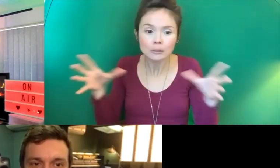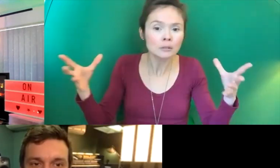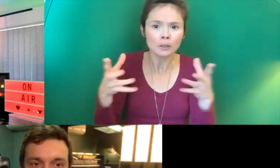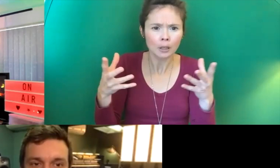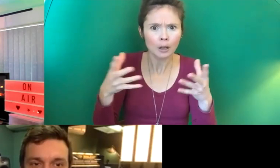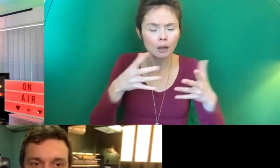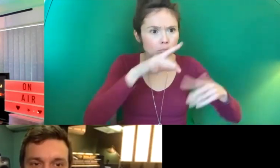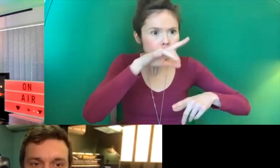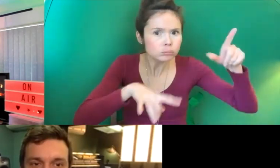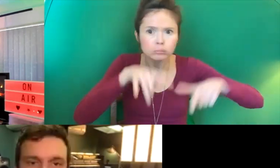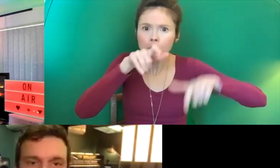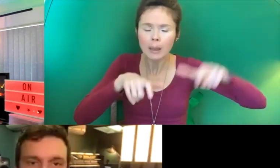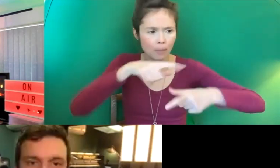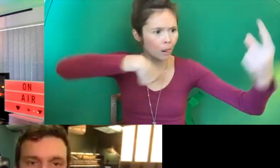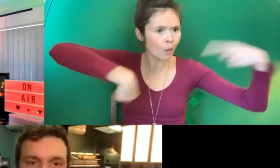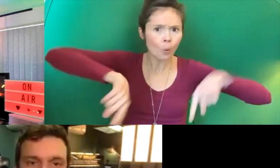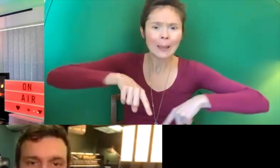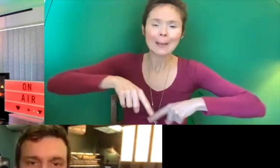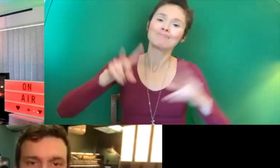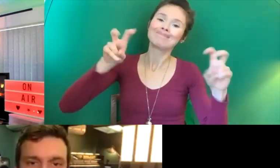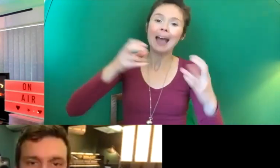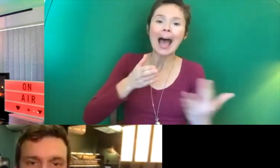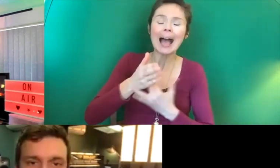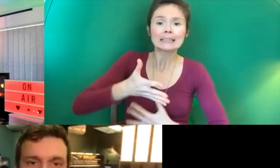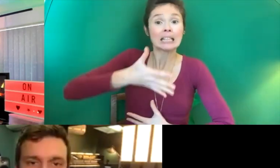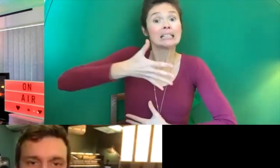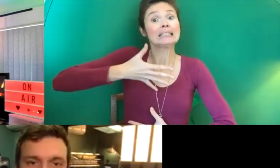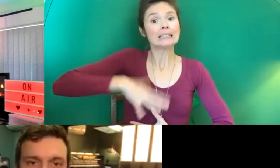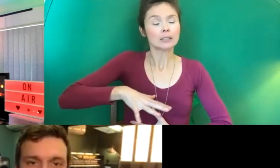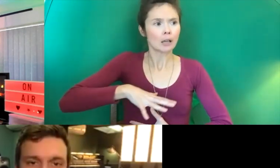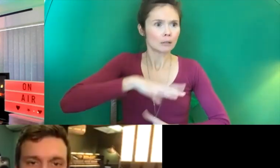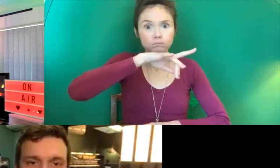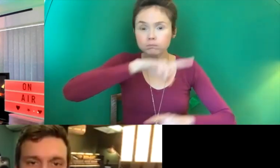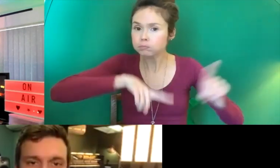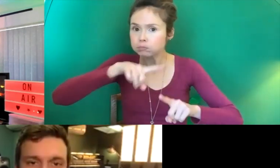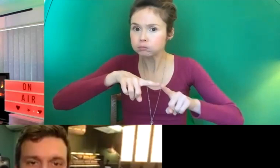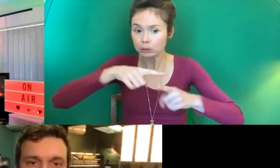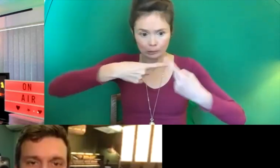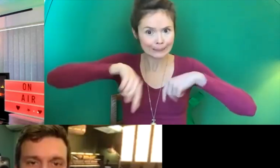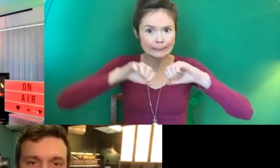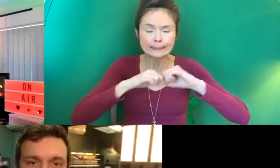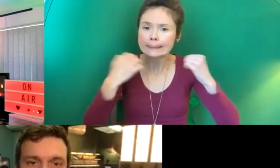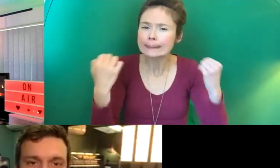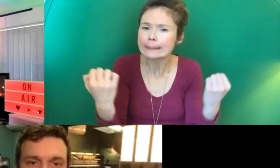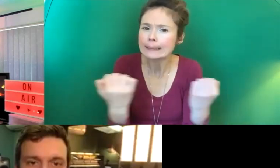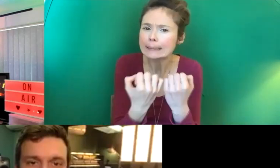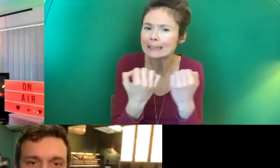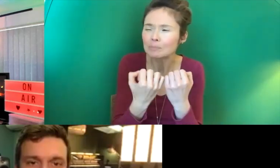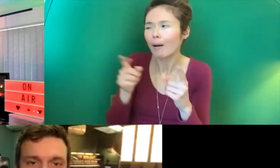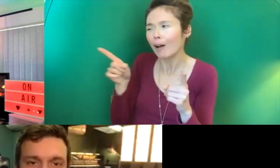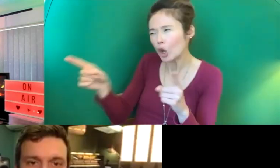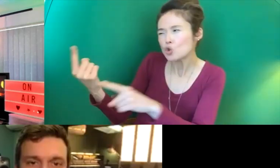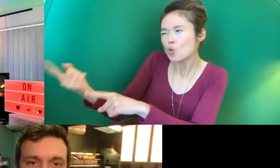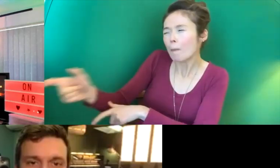and had different access requirements, and we were able to kind of that kind of nuance about our performances, you know, being